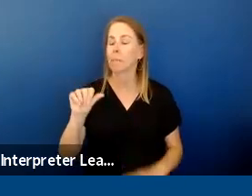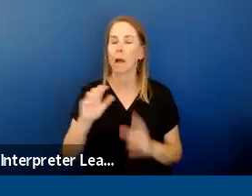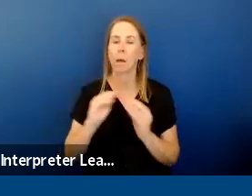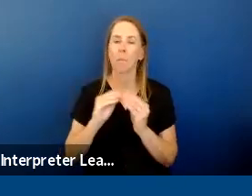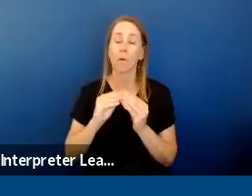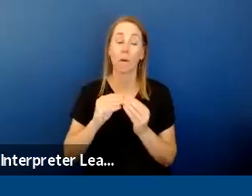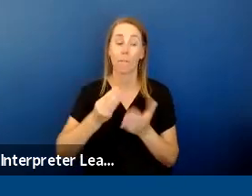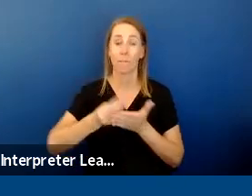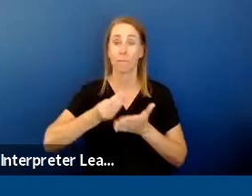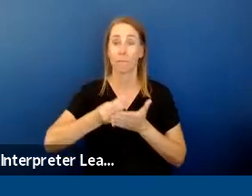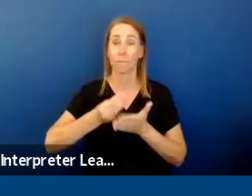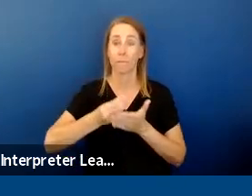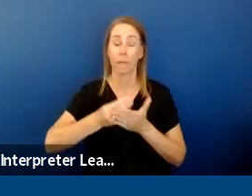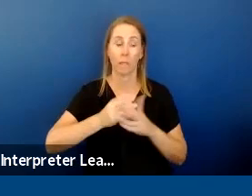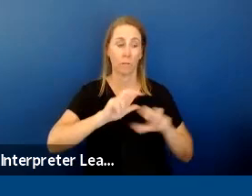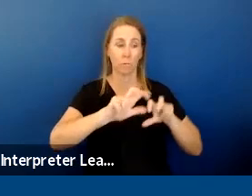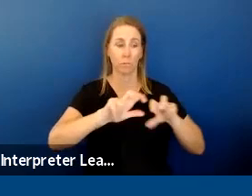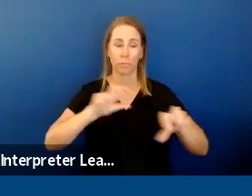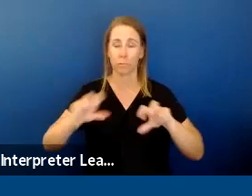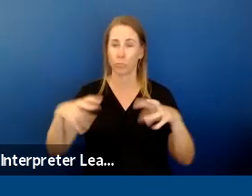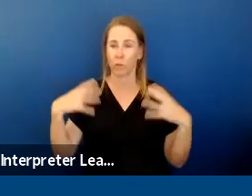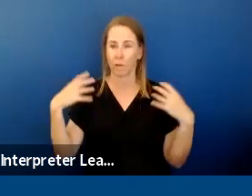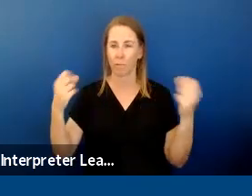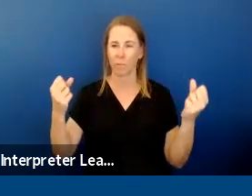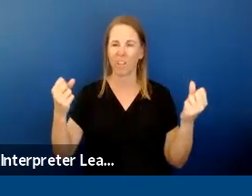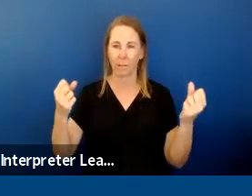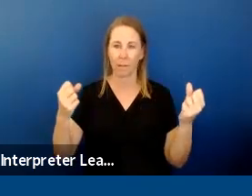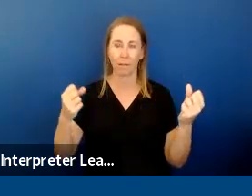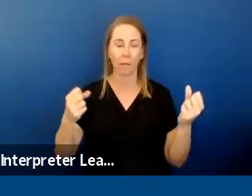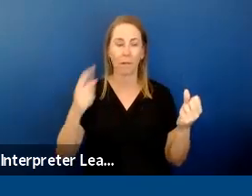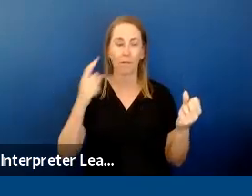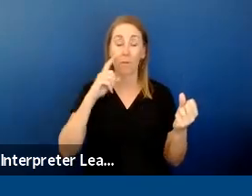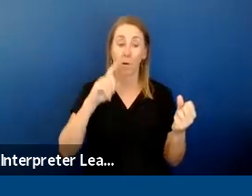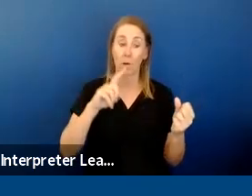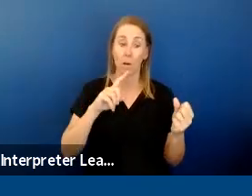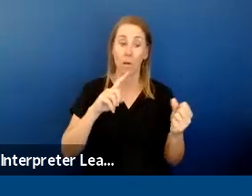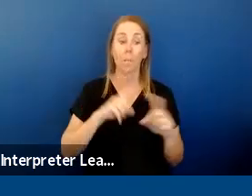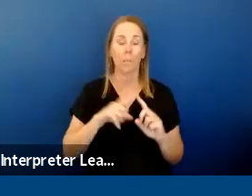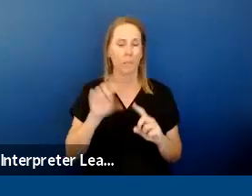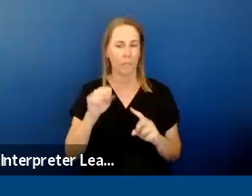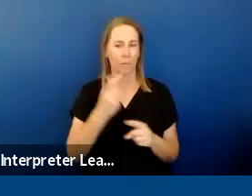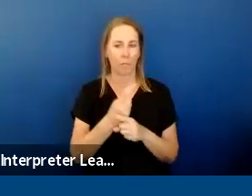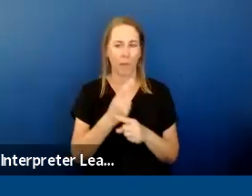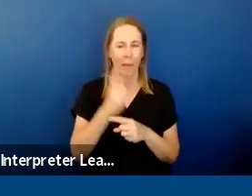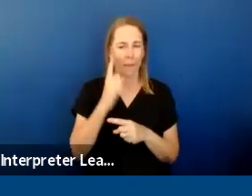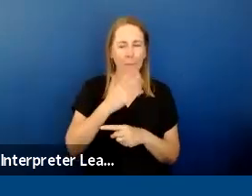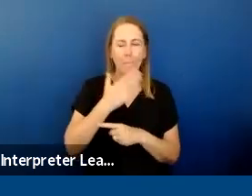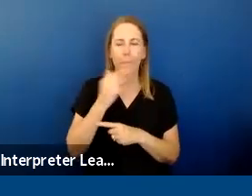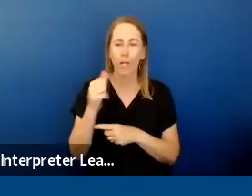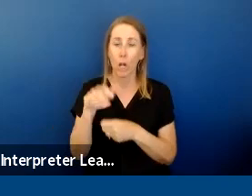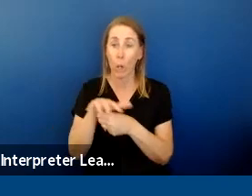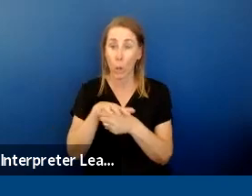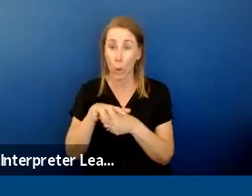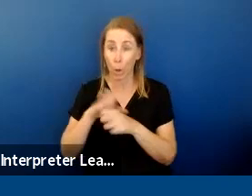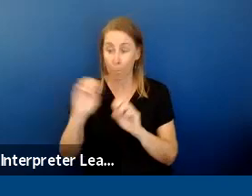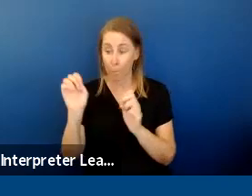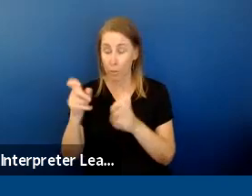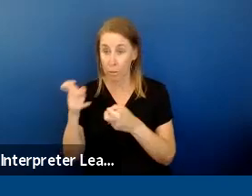is best presented to the organizations that run the campsite and to your local